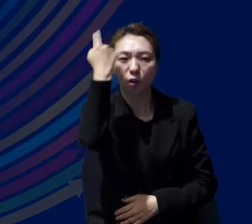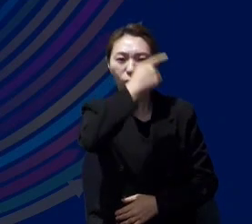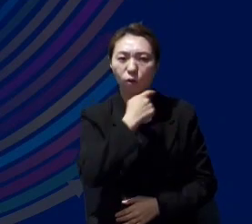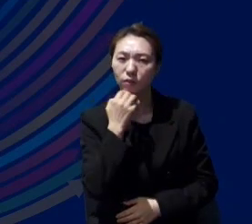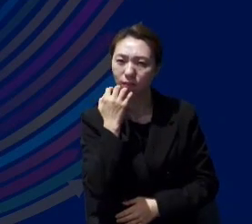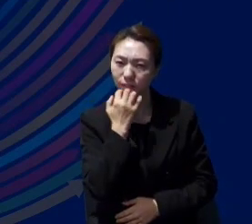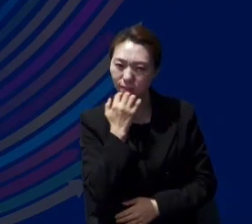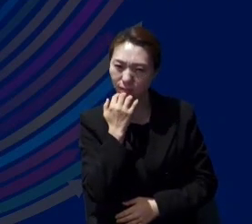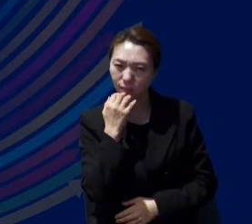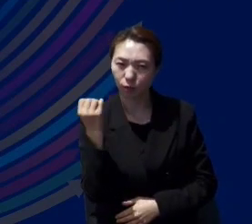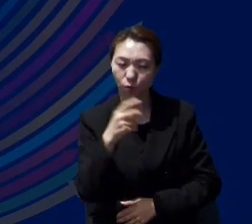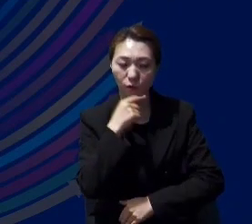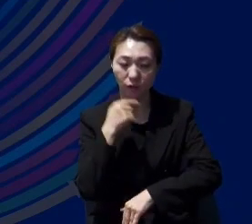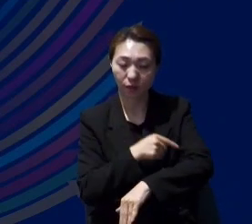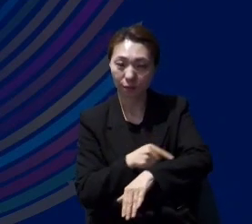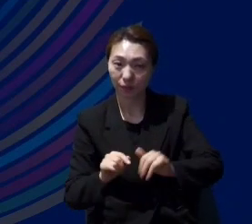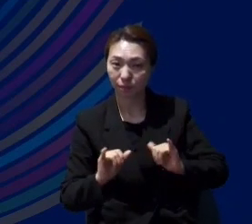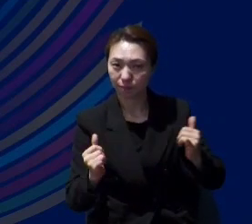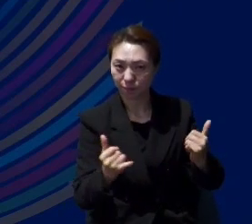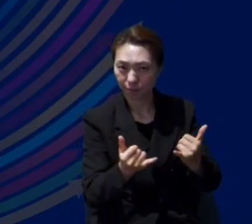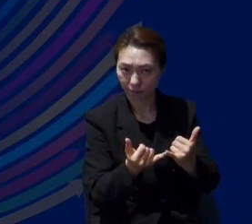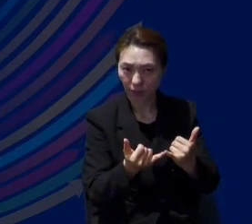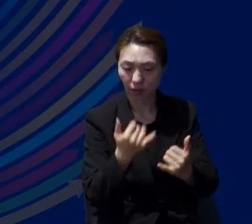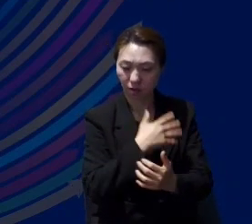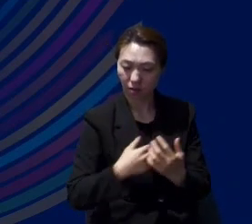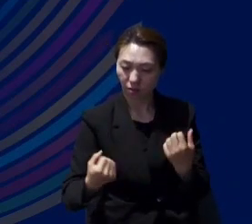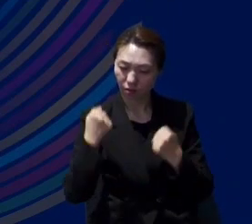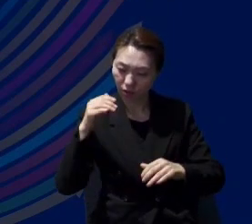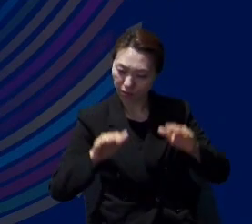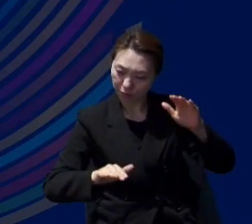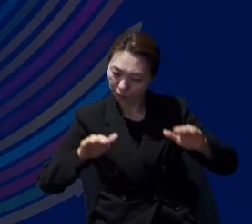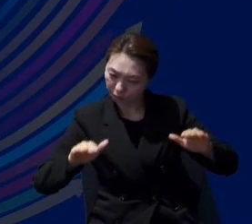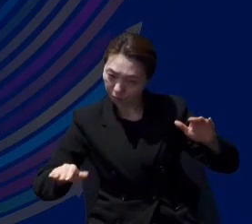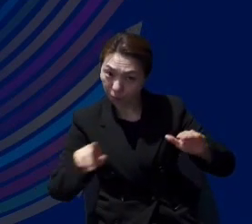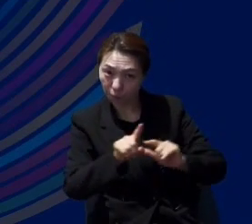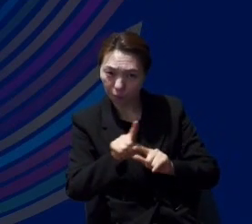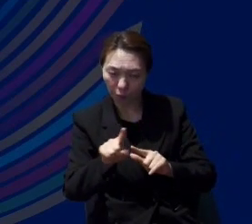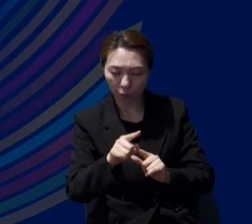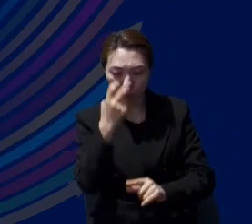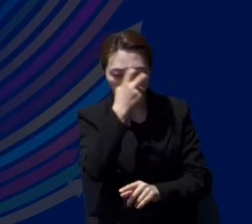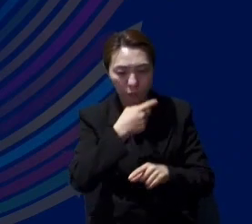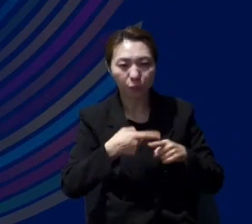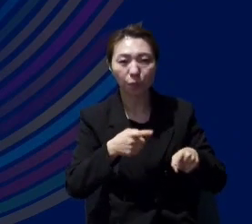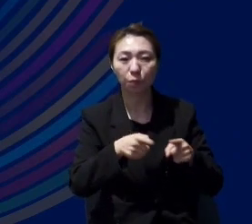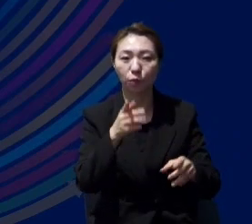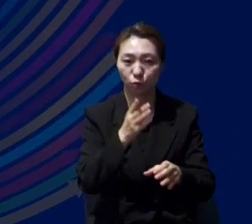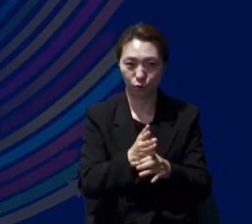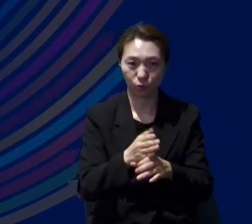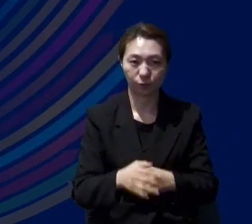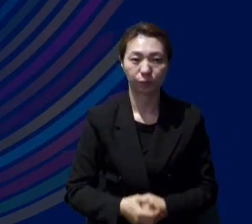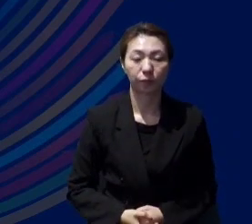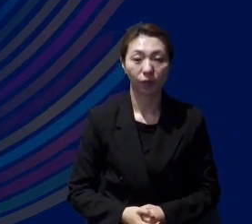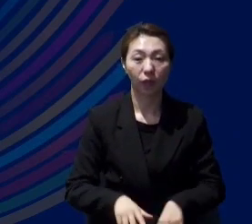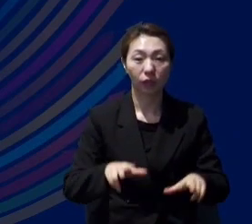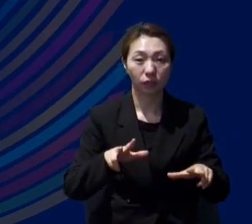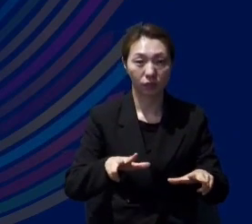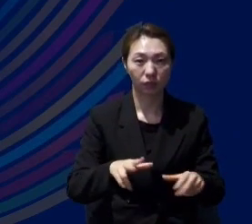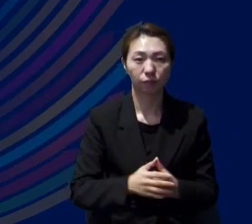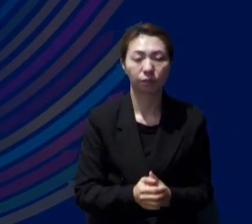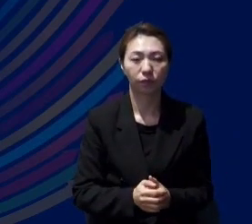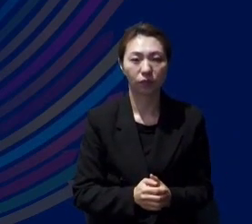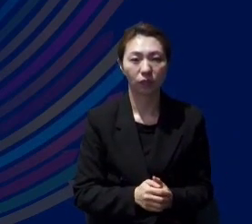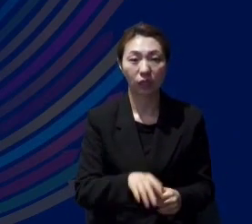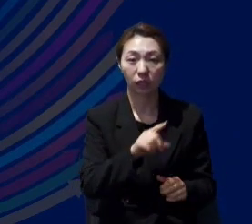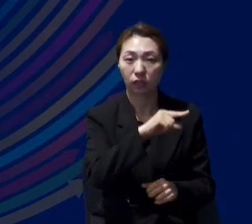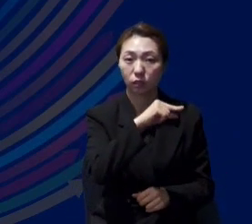it uses the same overall framework and conceptual approach as the GBD. So many of the things that Professor Mohsen had just